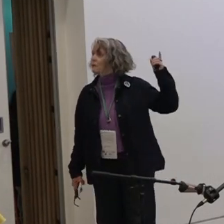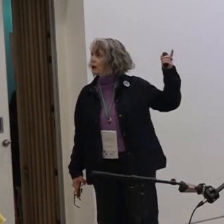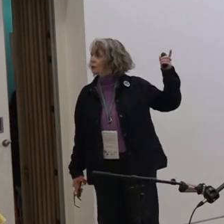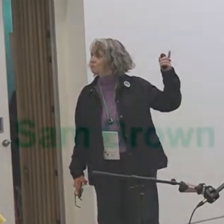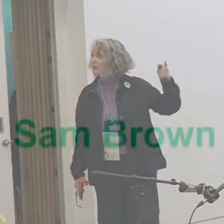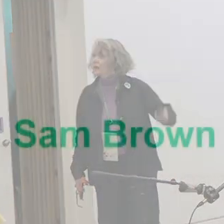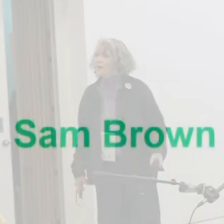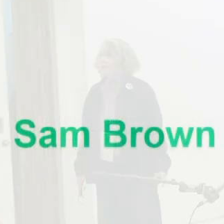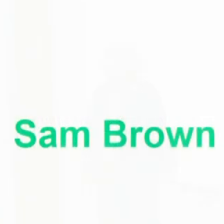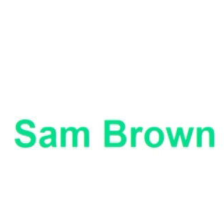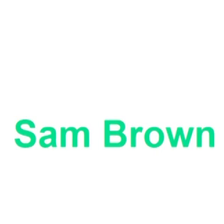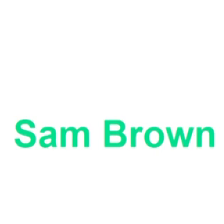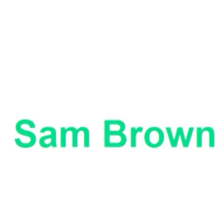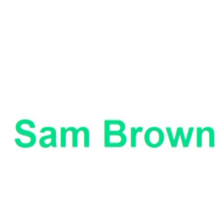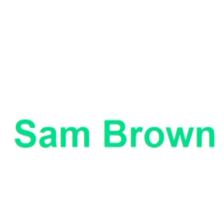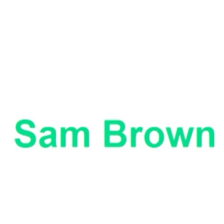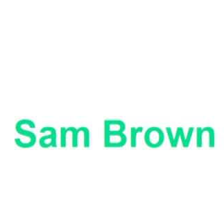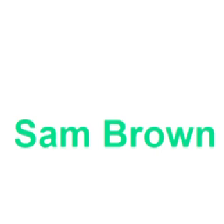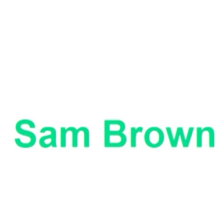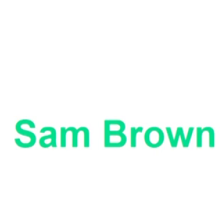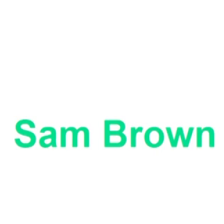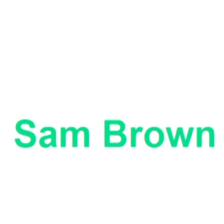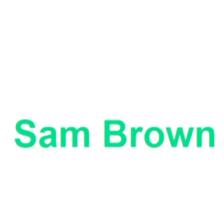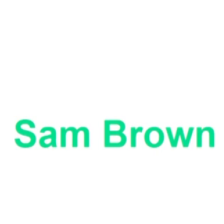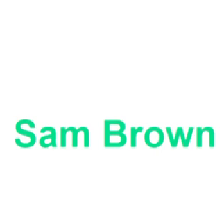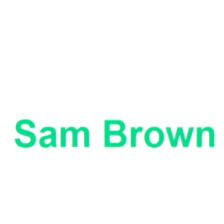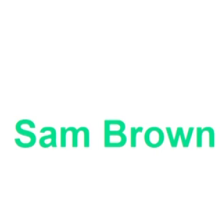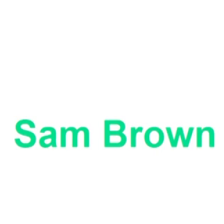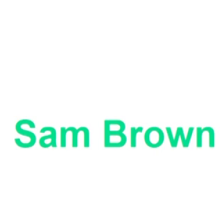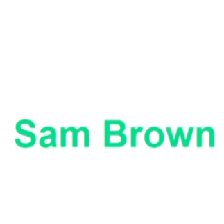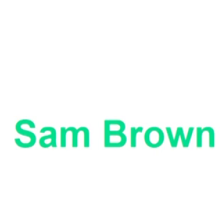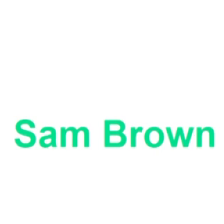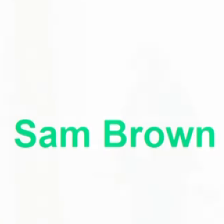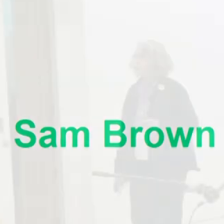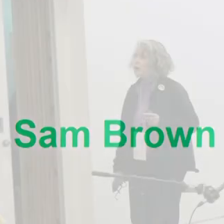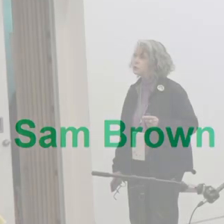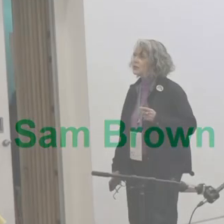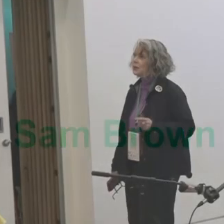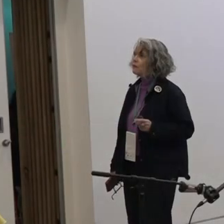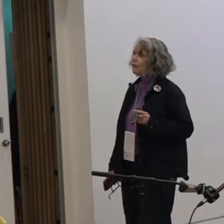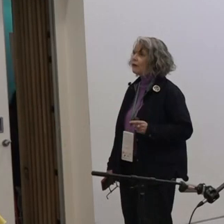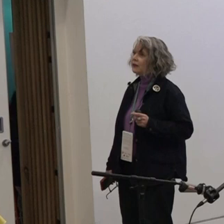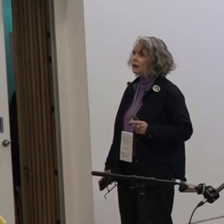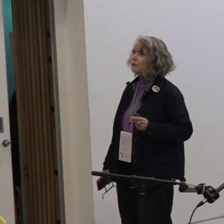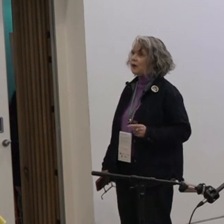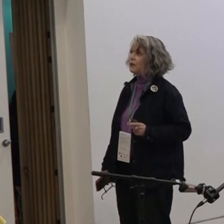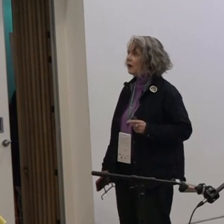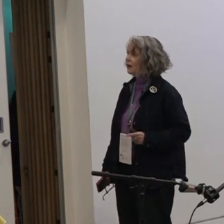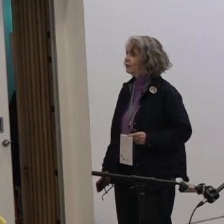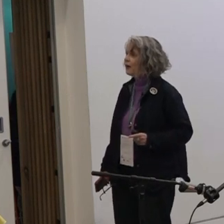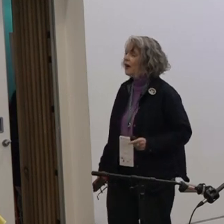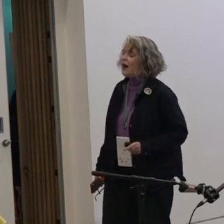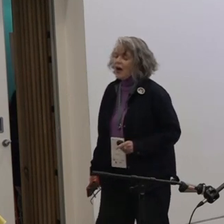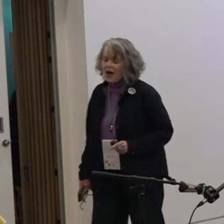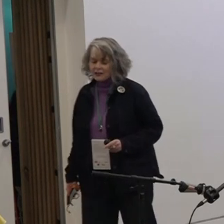Sam Brown. And Sam Brown would have loved to be here today, but she's trying to figure out how to keep a very young baby